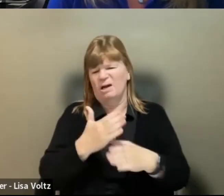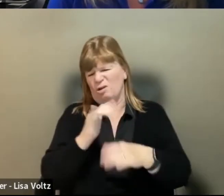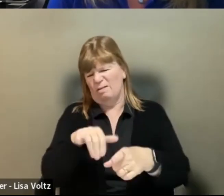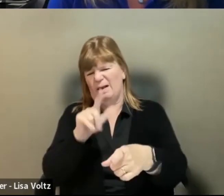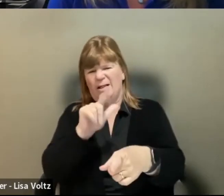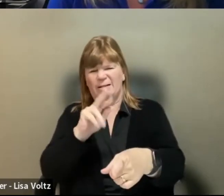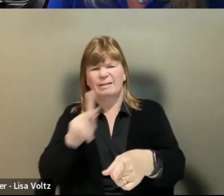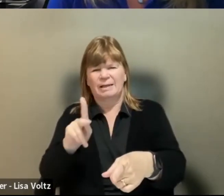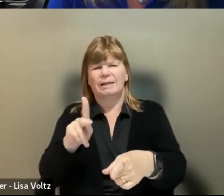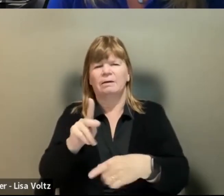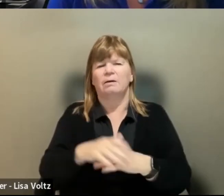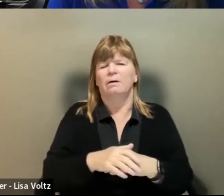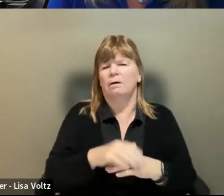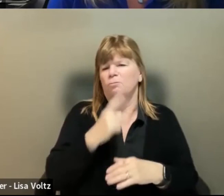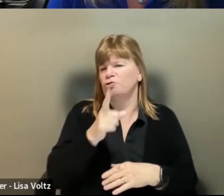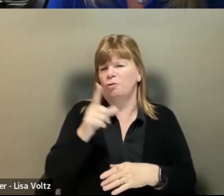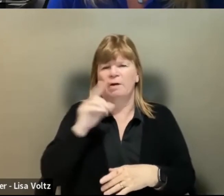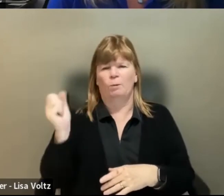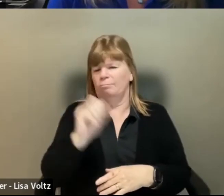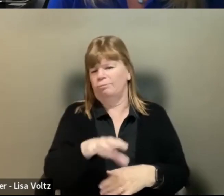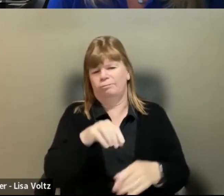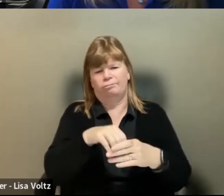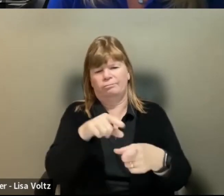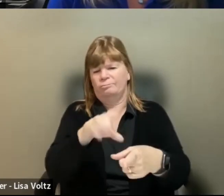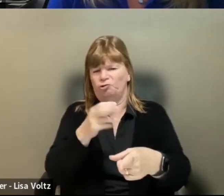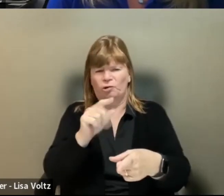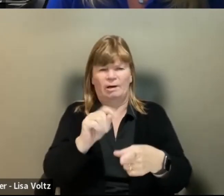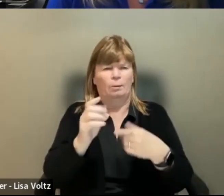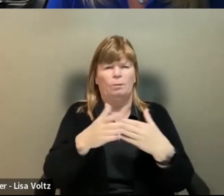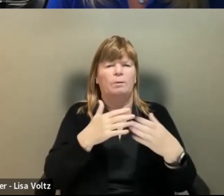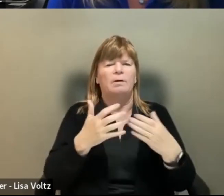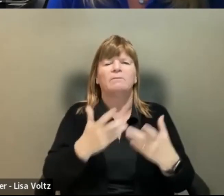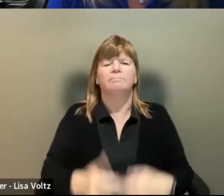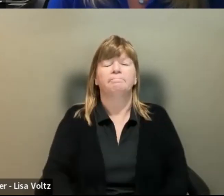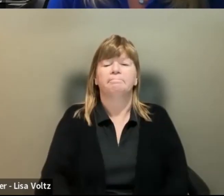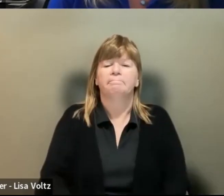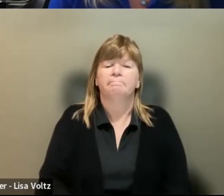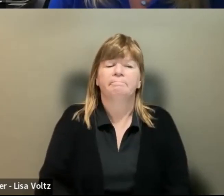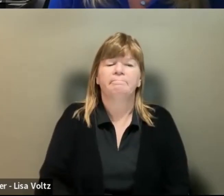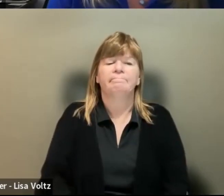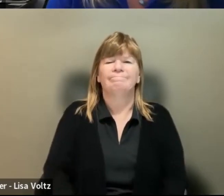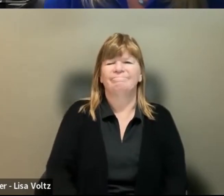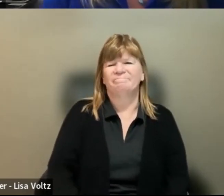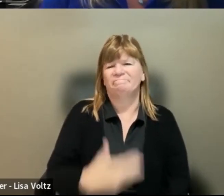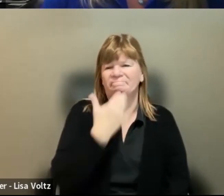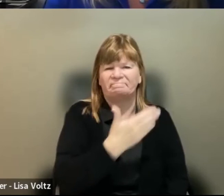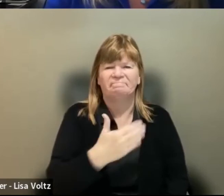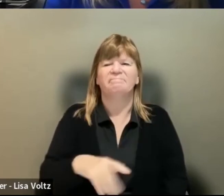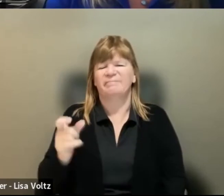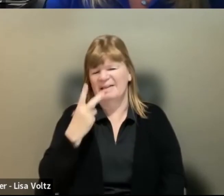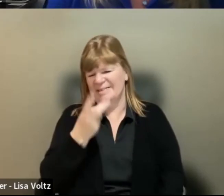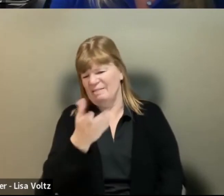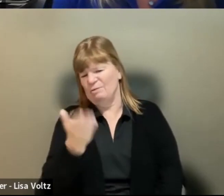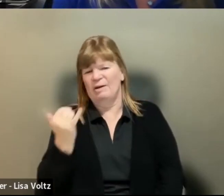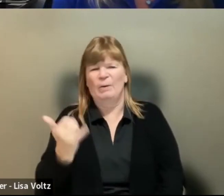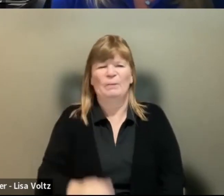meeting organizers, so I'm sure that they'll be happy to provide that information in the chat. Thanks, Becky. I see it in there